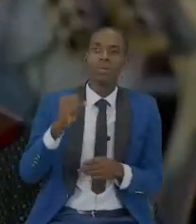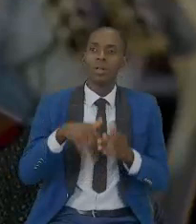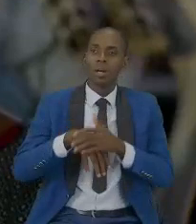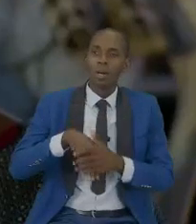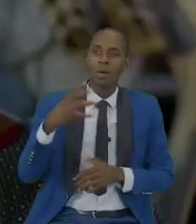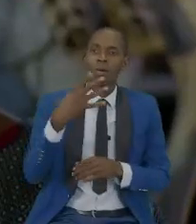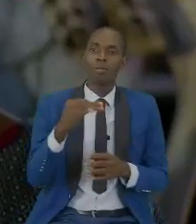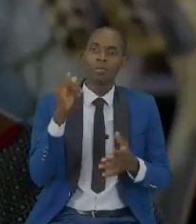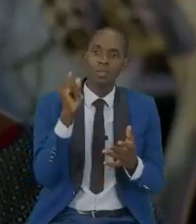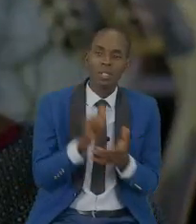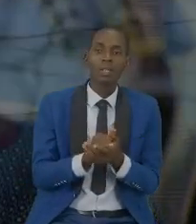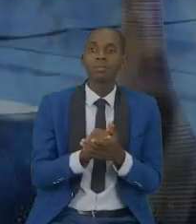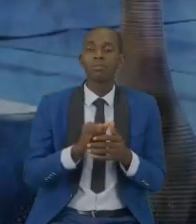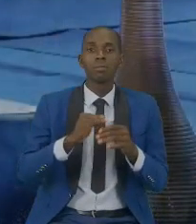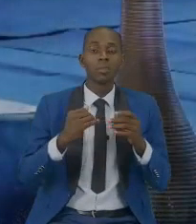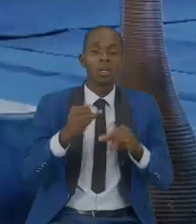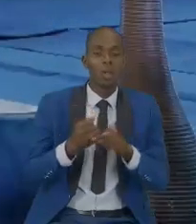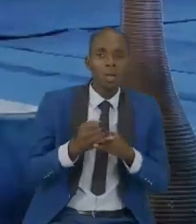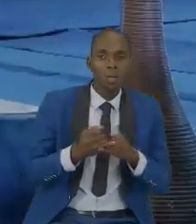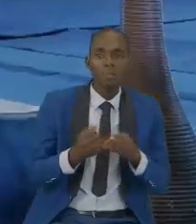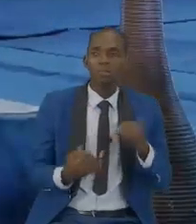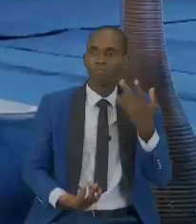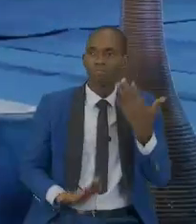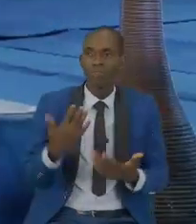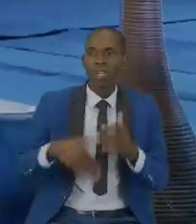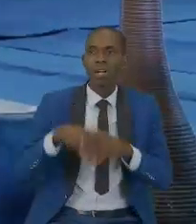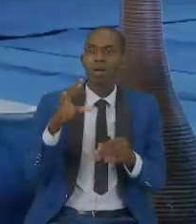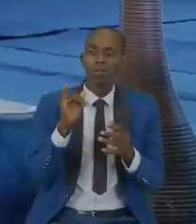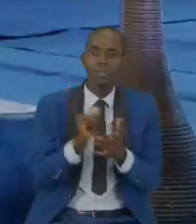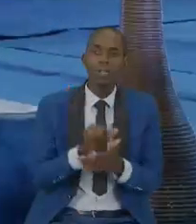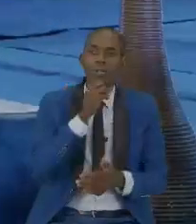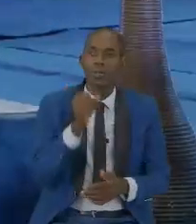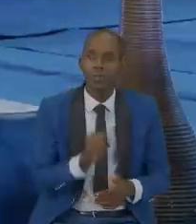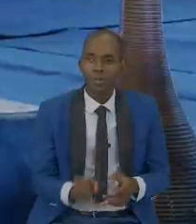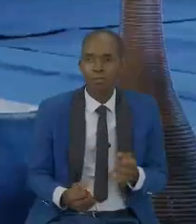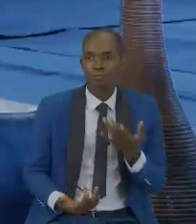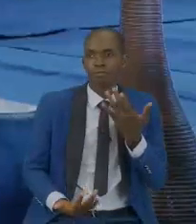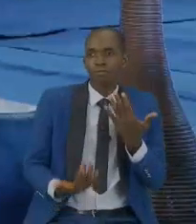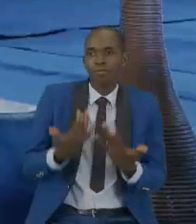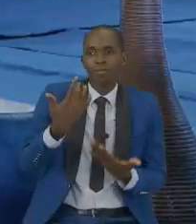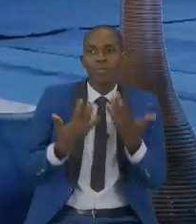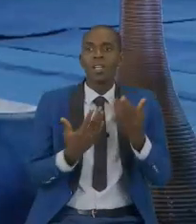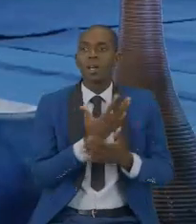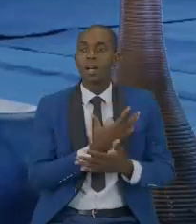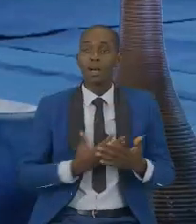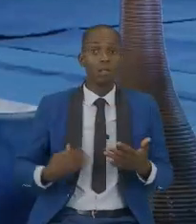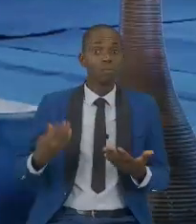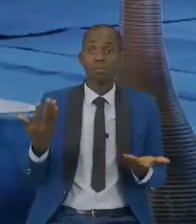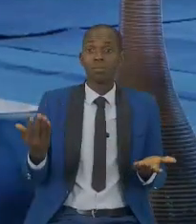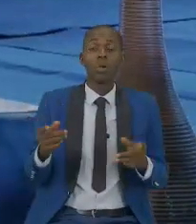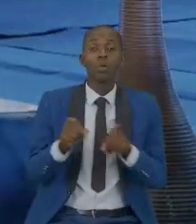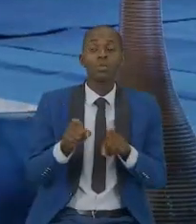of that iron furnace, out of that ancient furnace, and by implication,